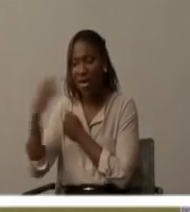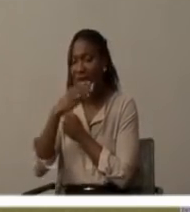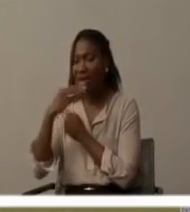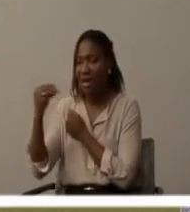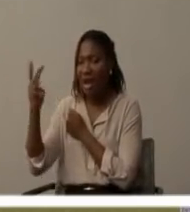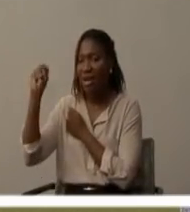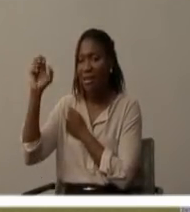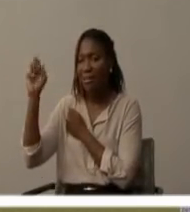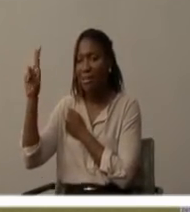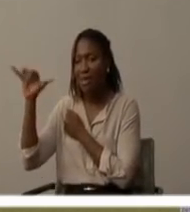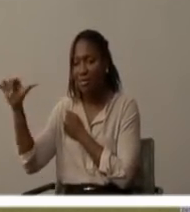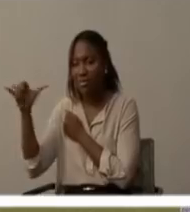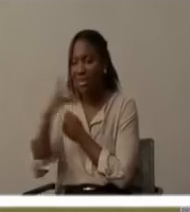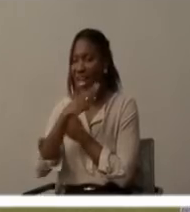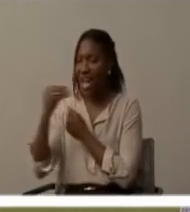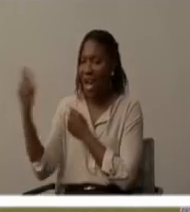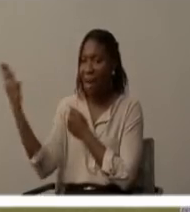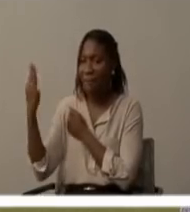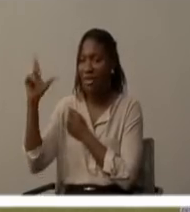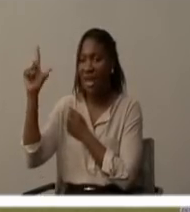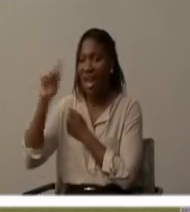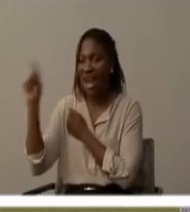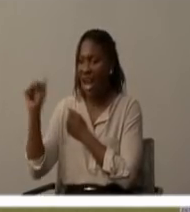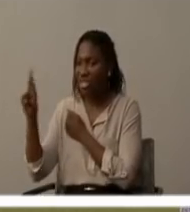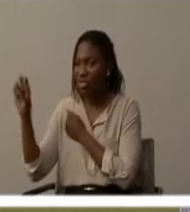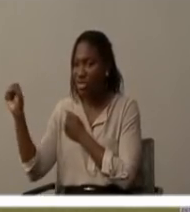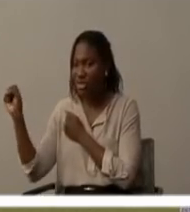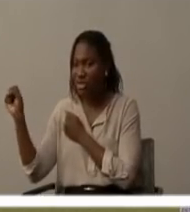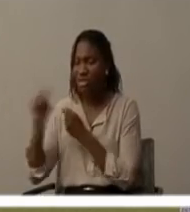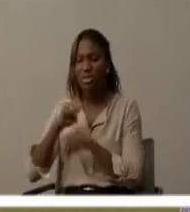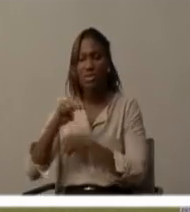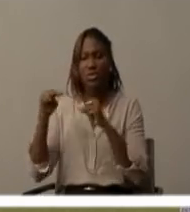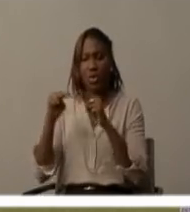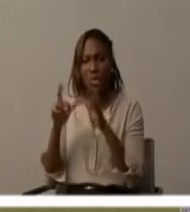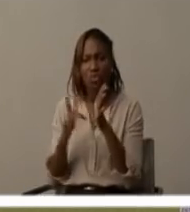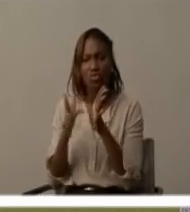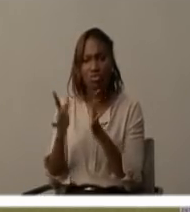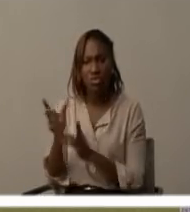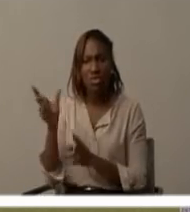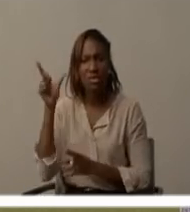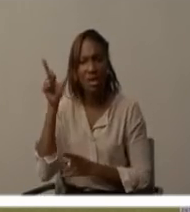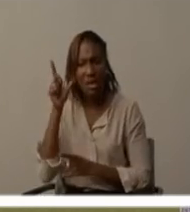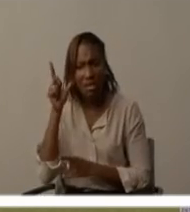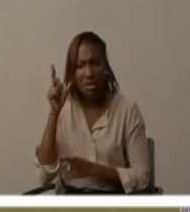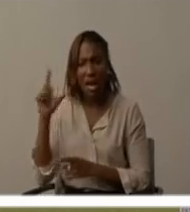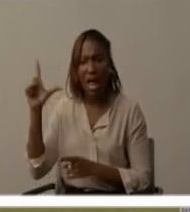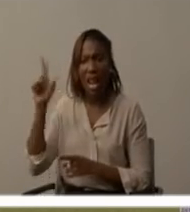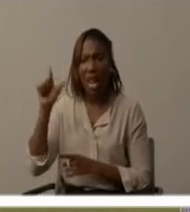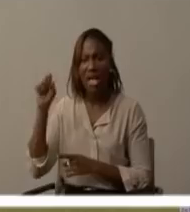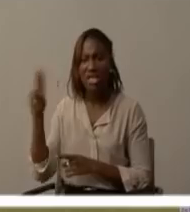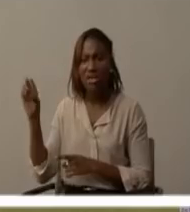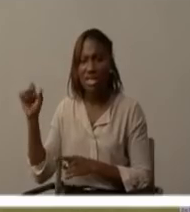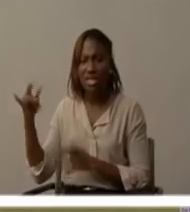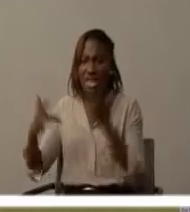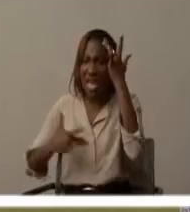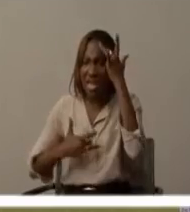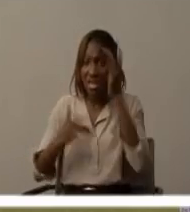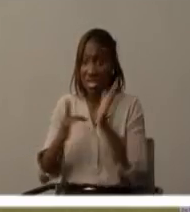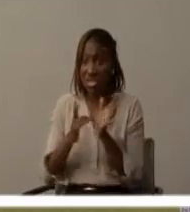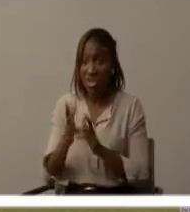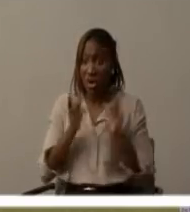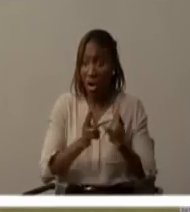Yet, when he heard that Lazarus was ill, he stayed where he was for 2 more days